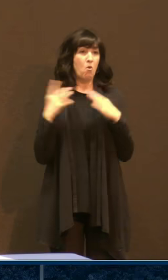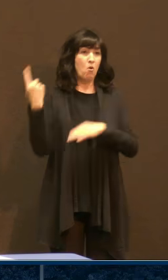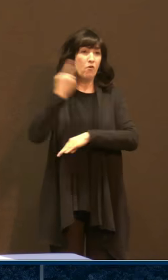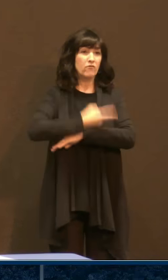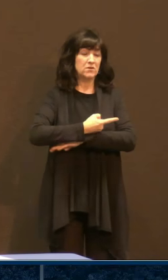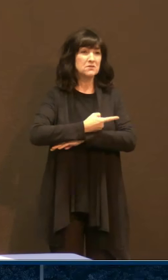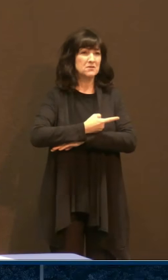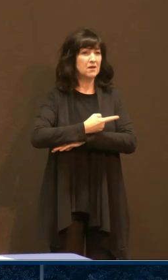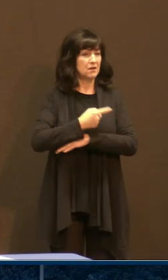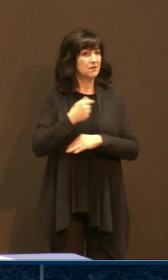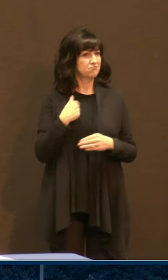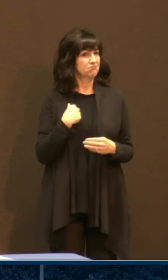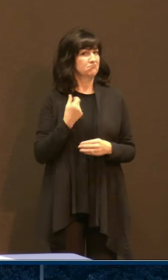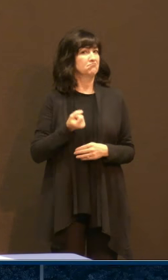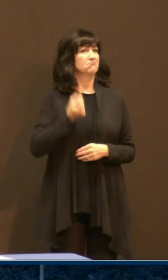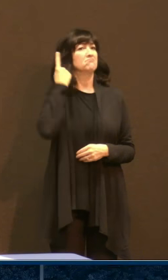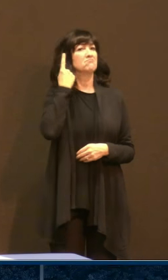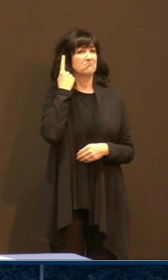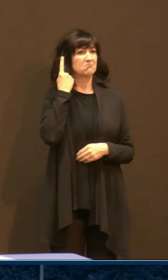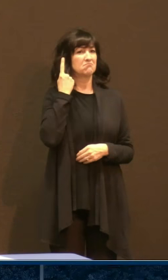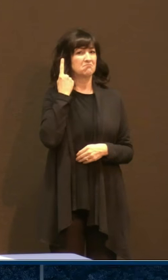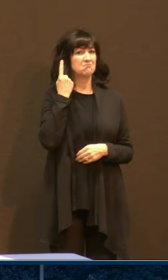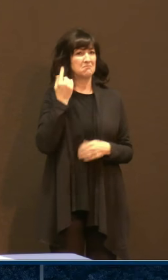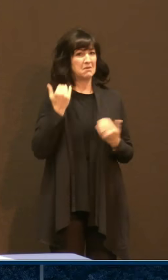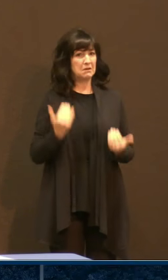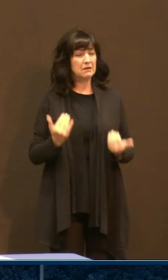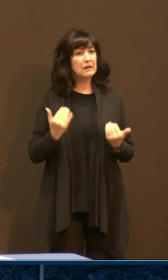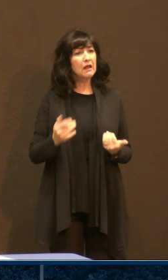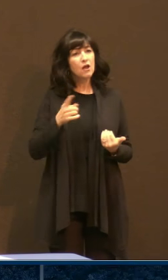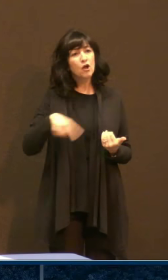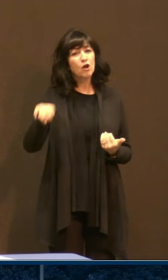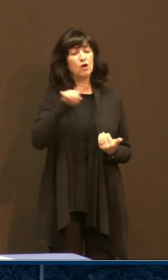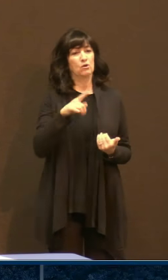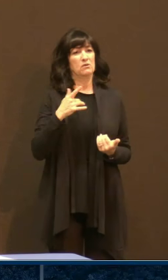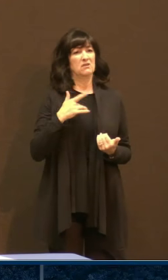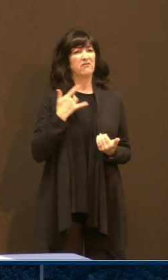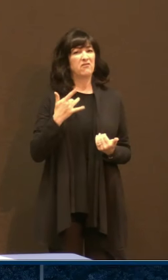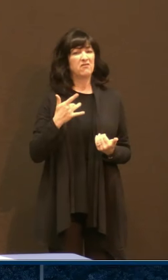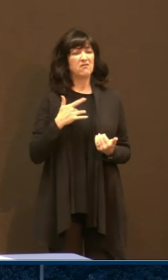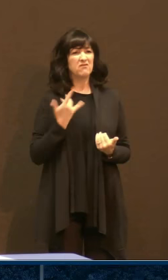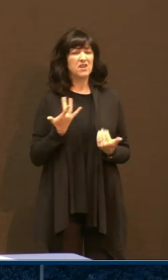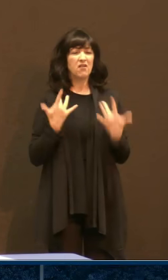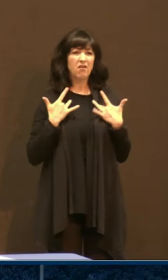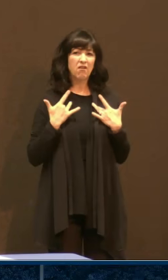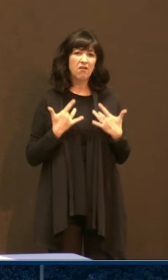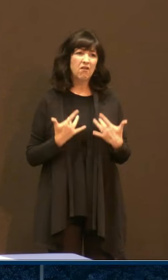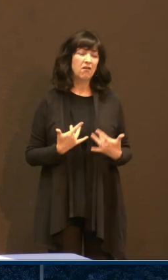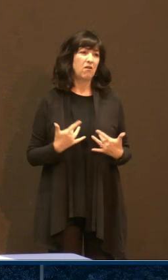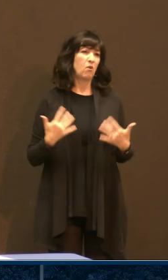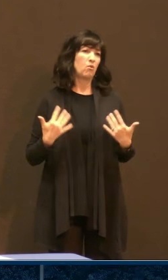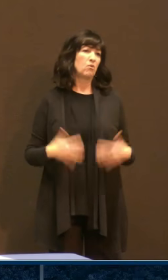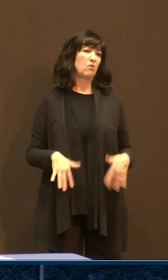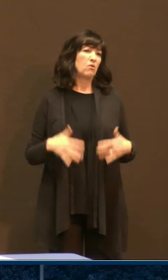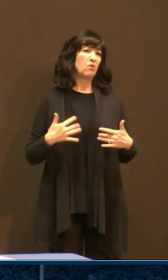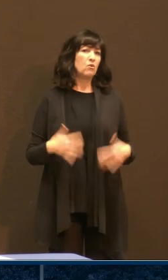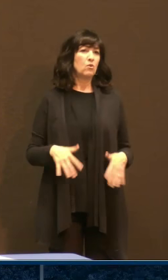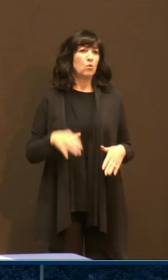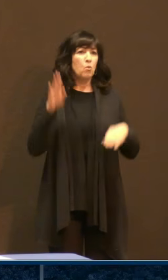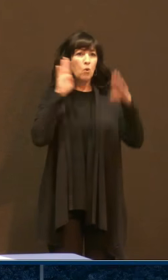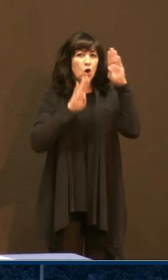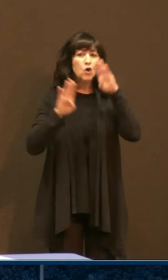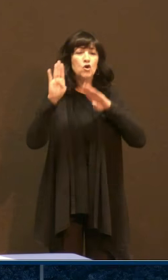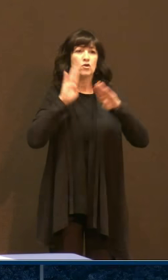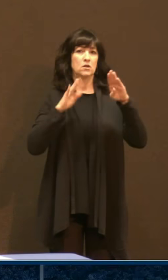see the damage that they're experiencing. And so for me as governor, it's not just